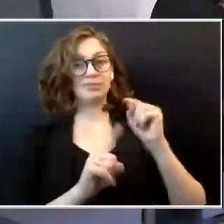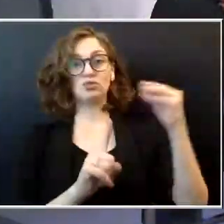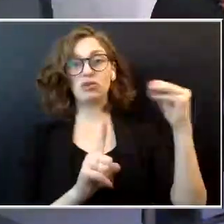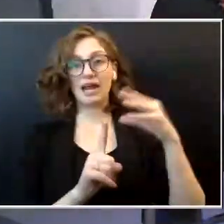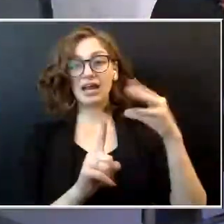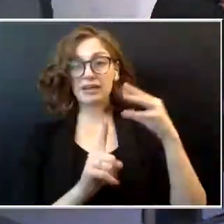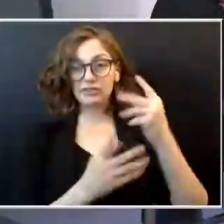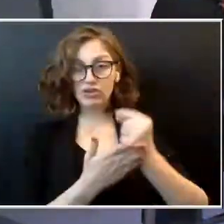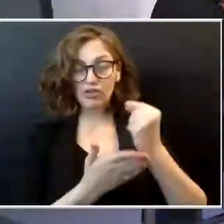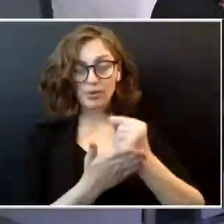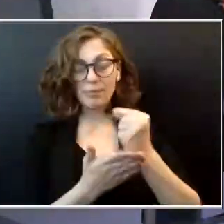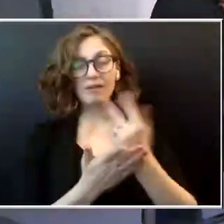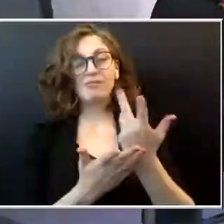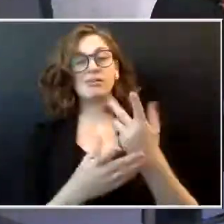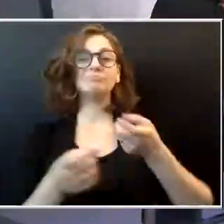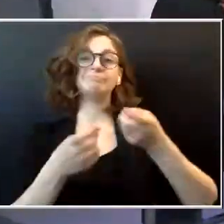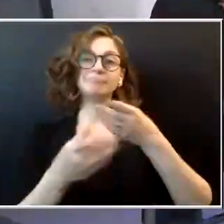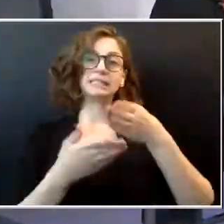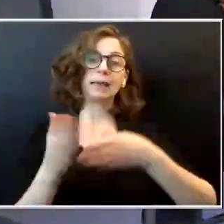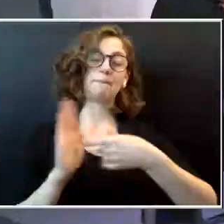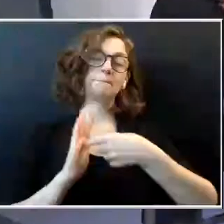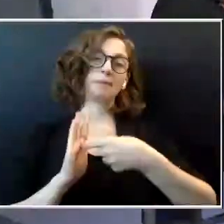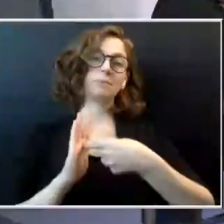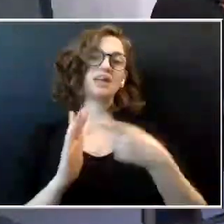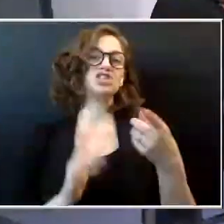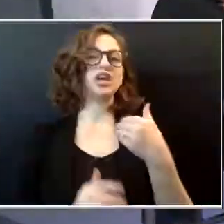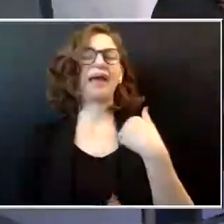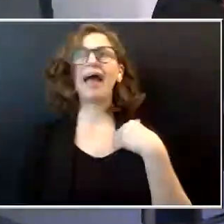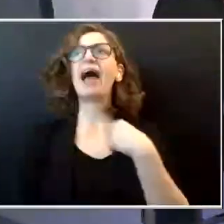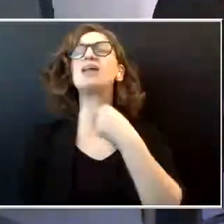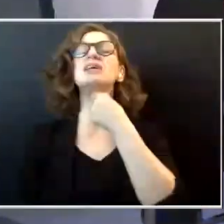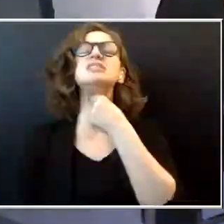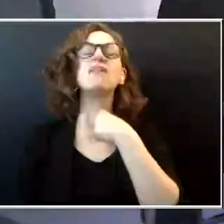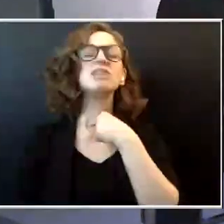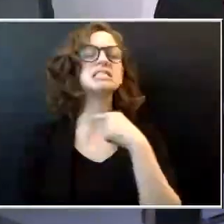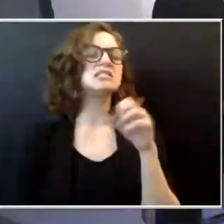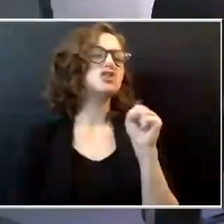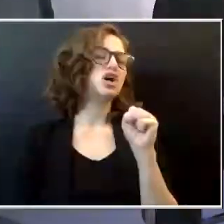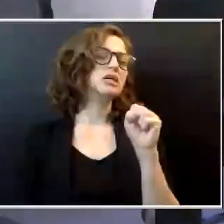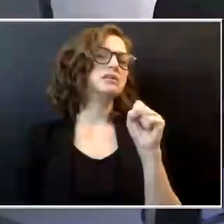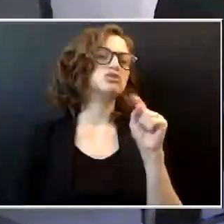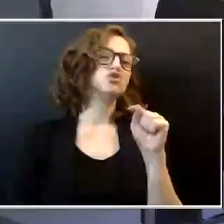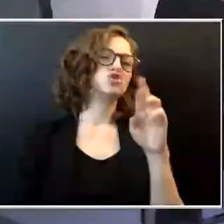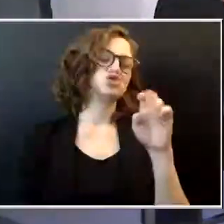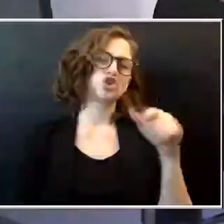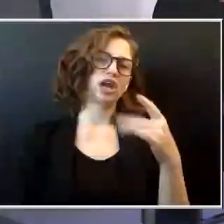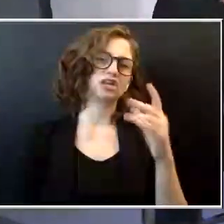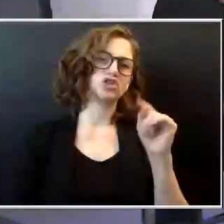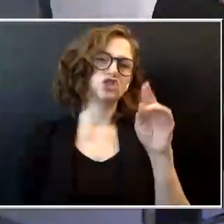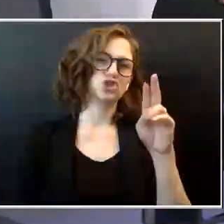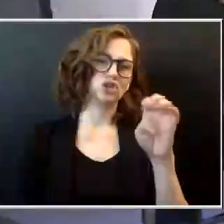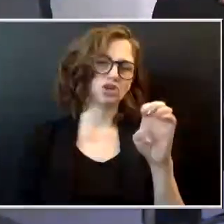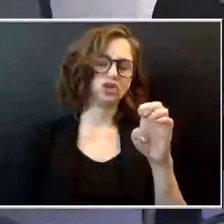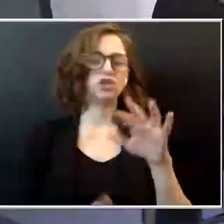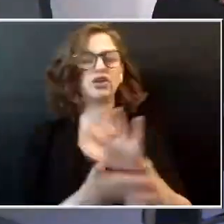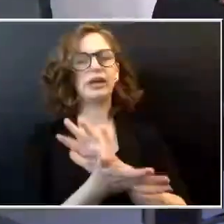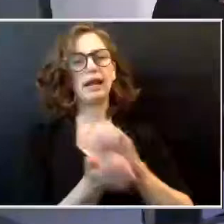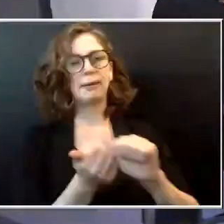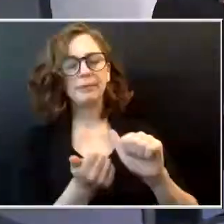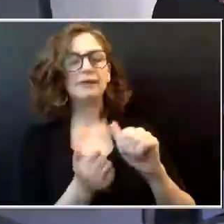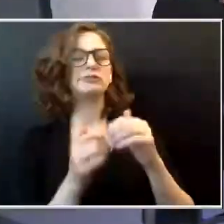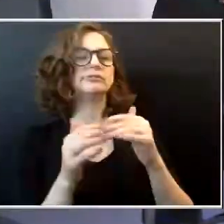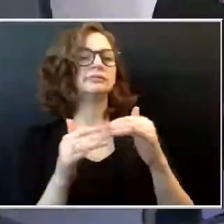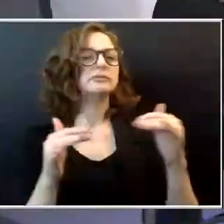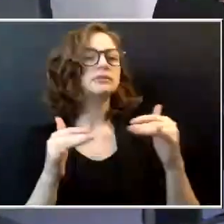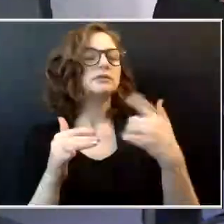and she ended up with esophageal stricture and damage, and to think about how much better we are just